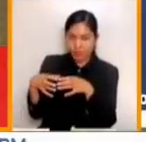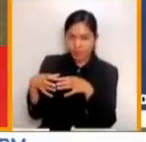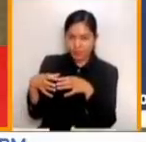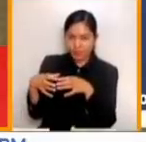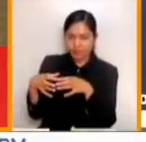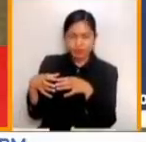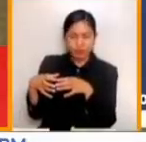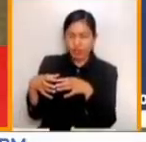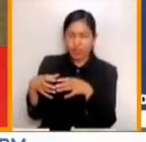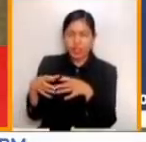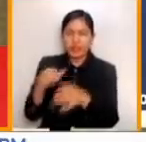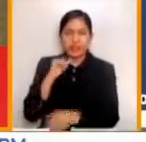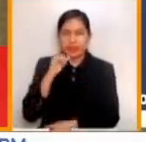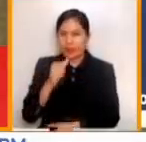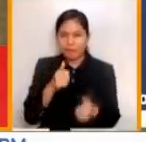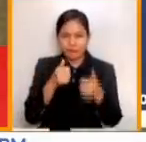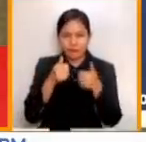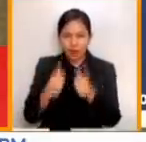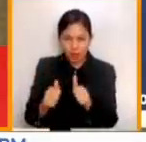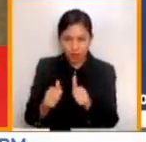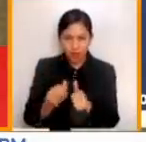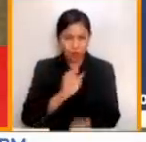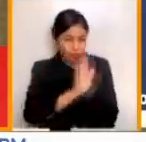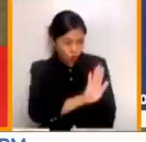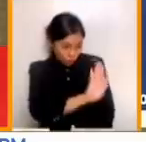obey your summons.